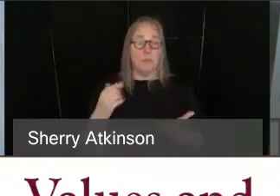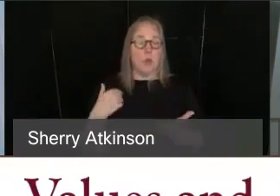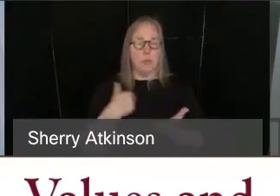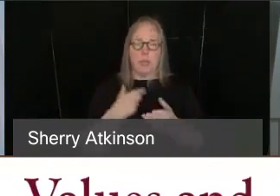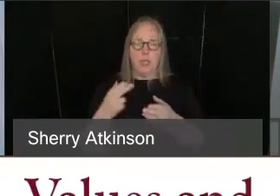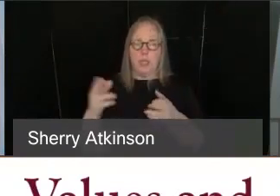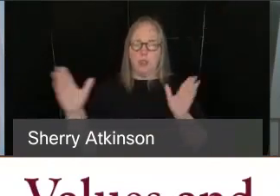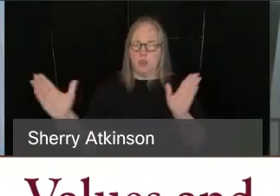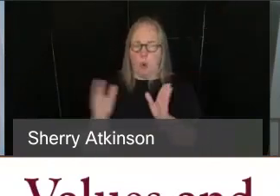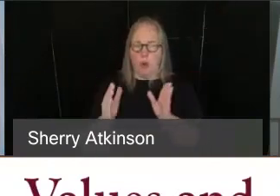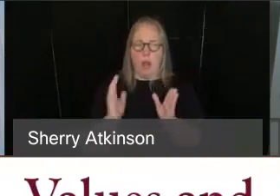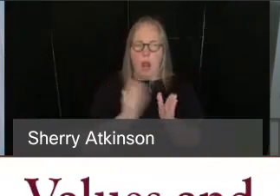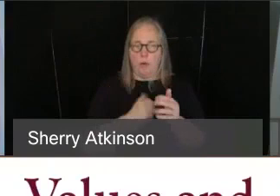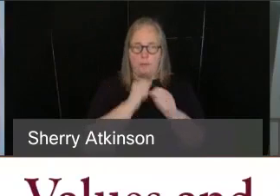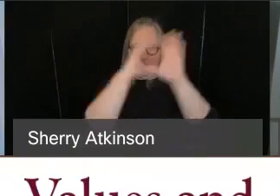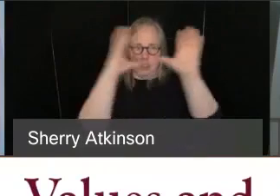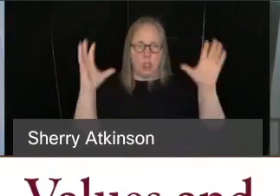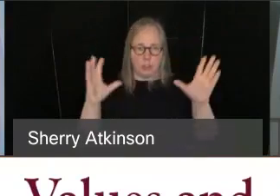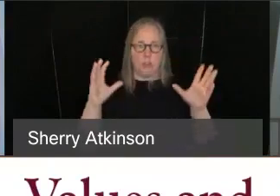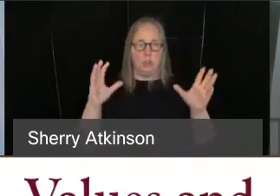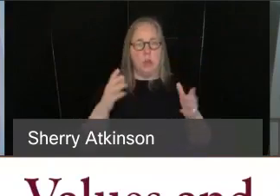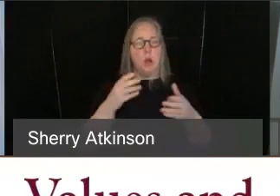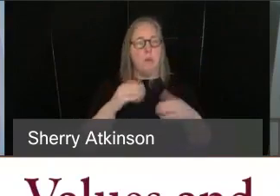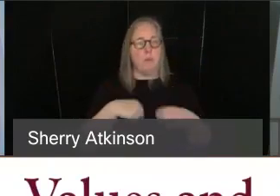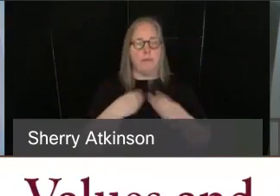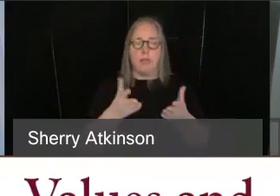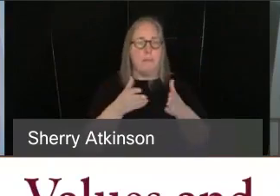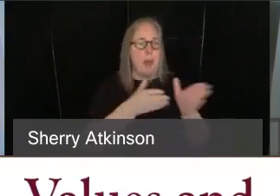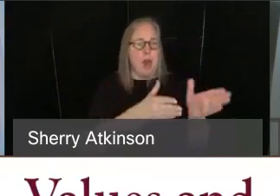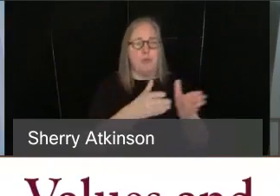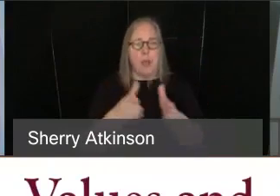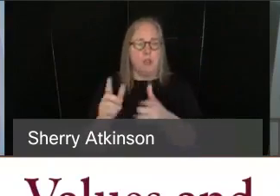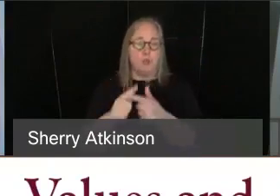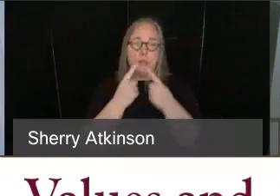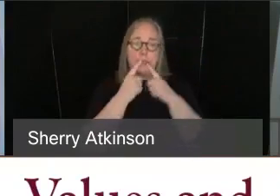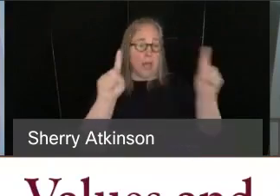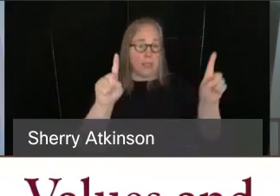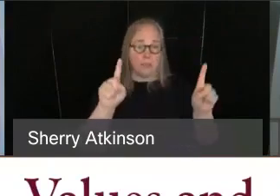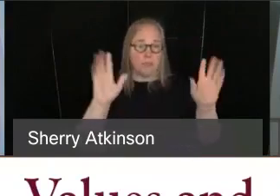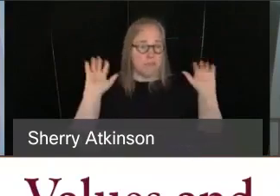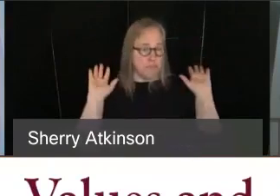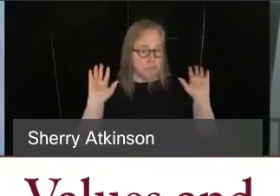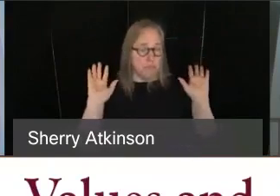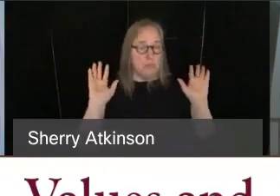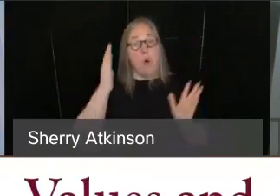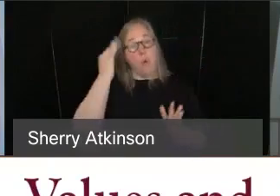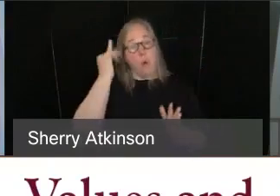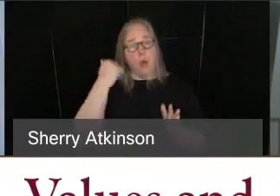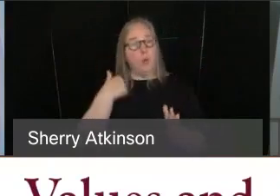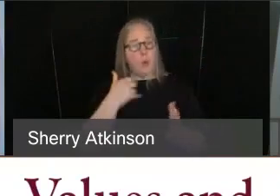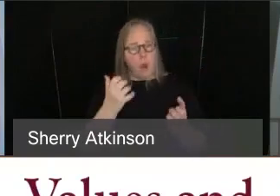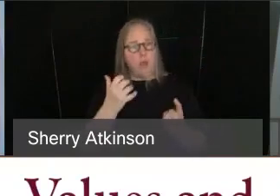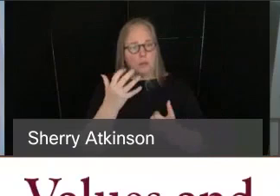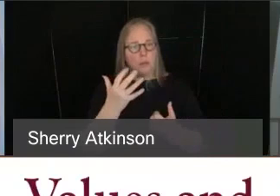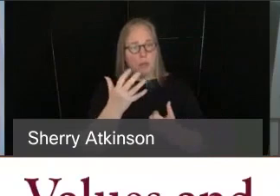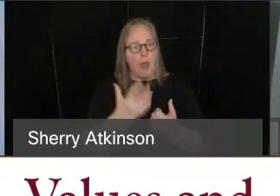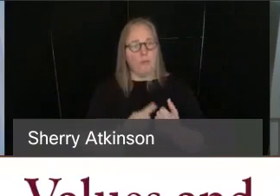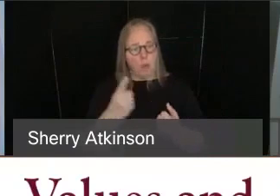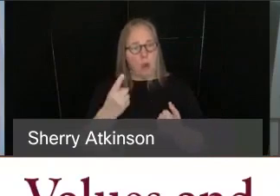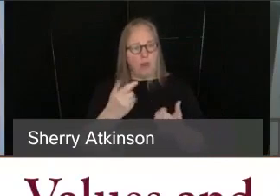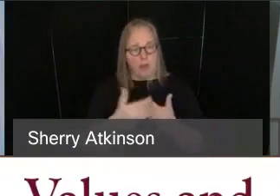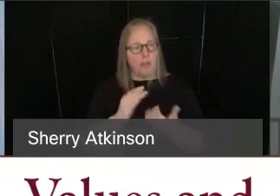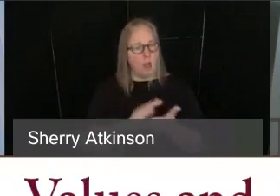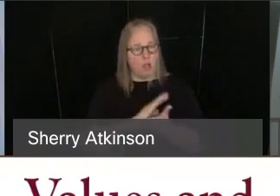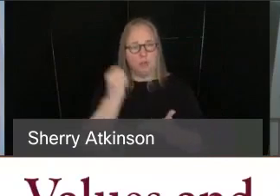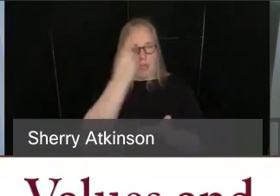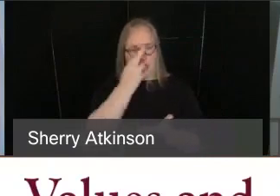of years ago, providing pathways to success, because we wanted this to be something that everybody at the college realized this is what we're here for. We're